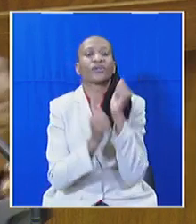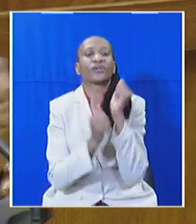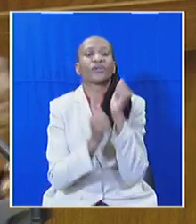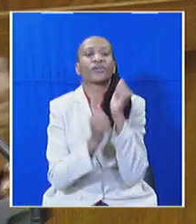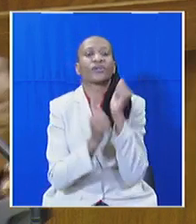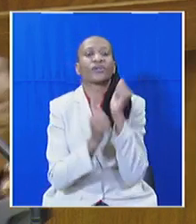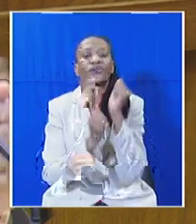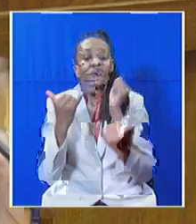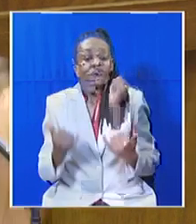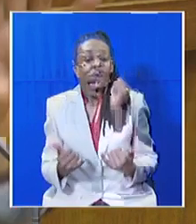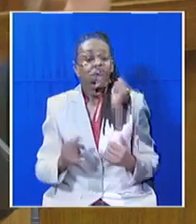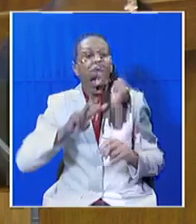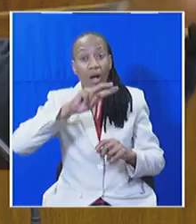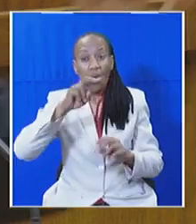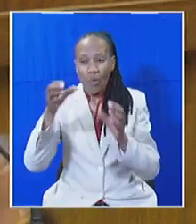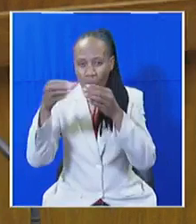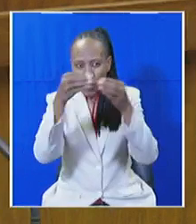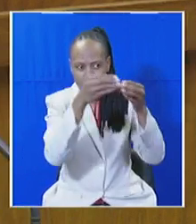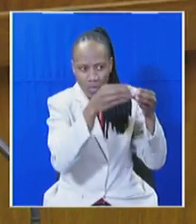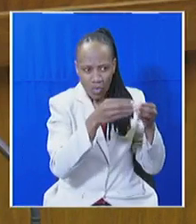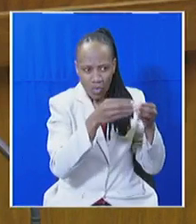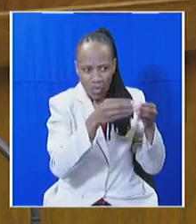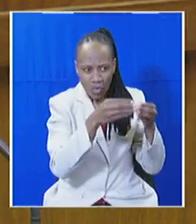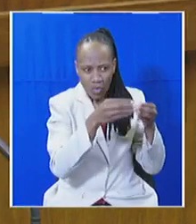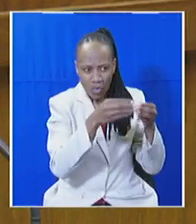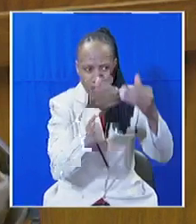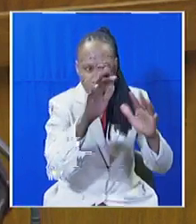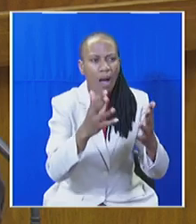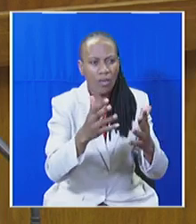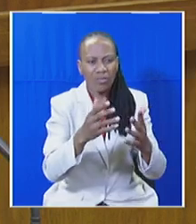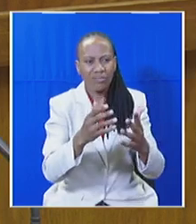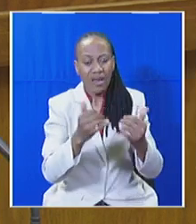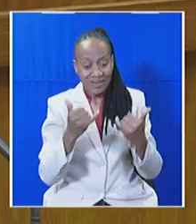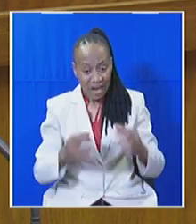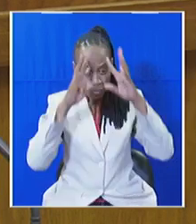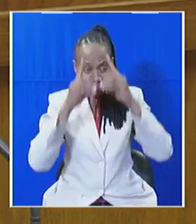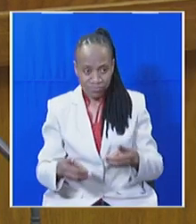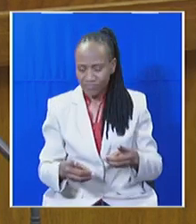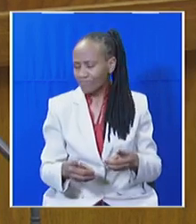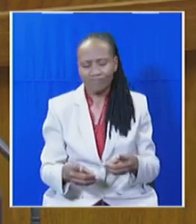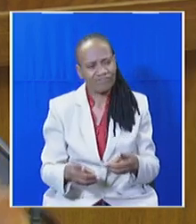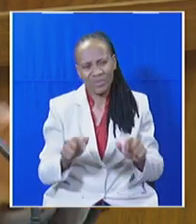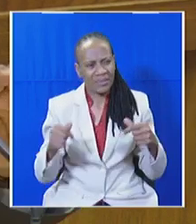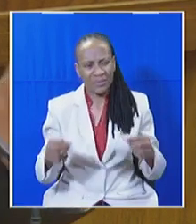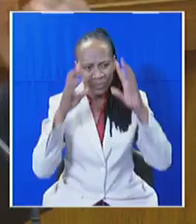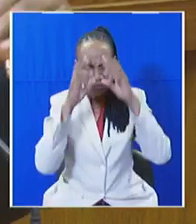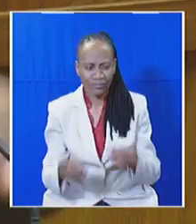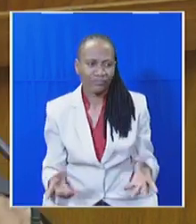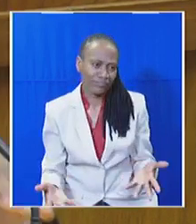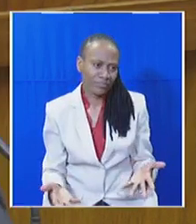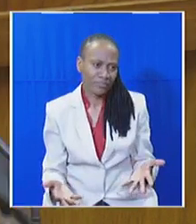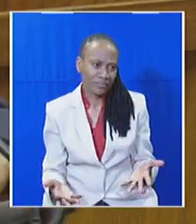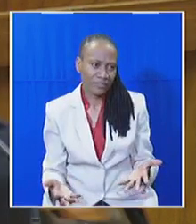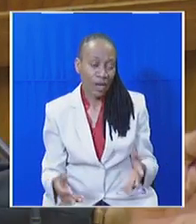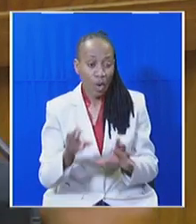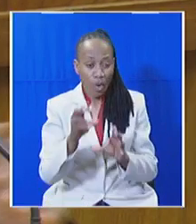going to happen in the organization once we reach a particular level. These are organizations that exist, that have been